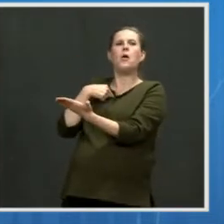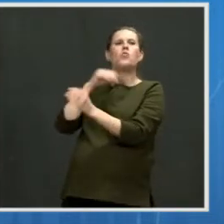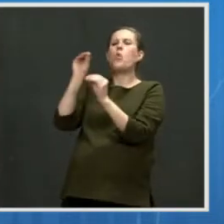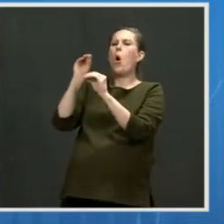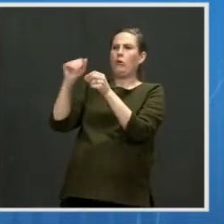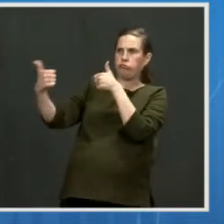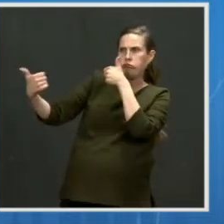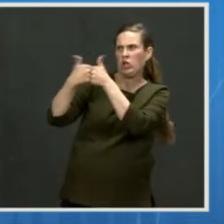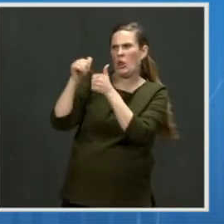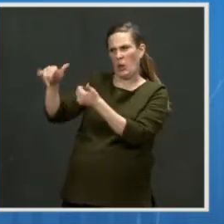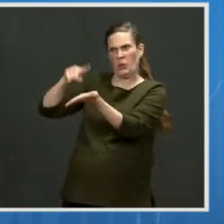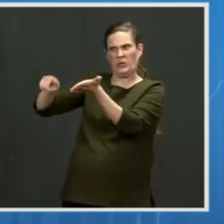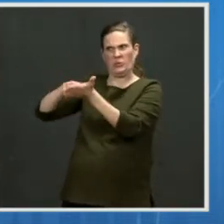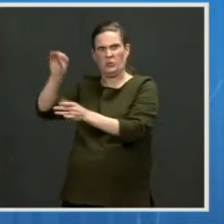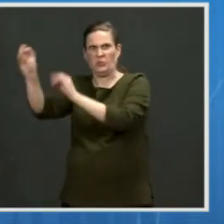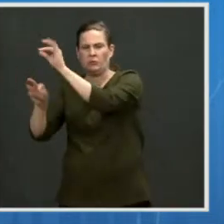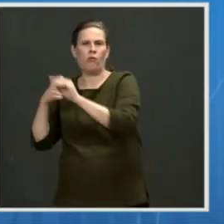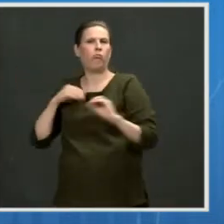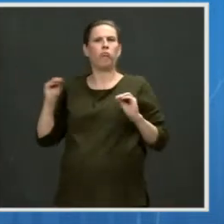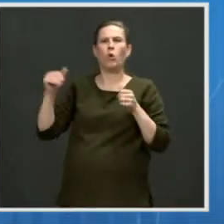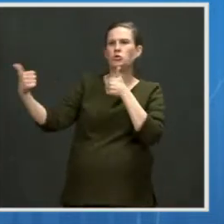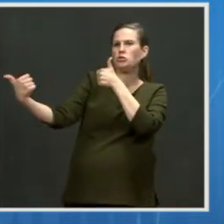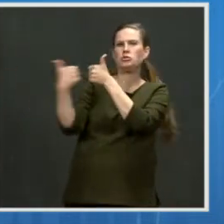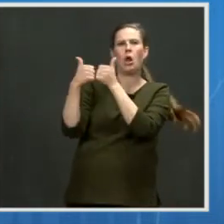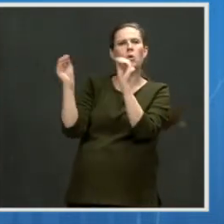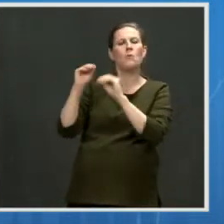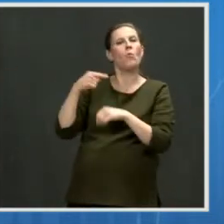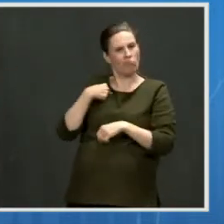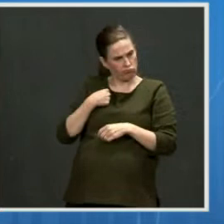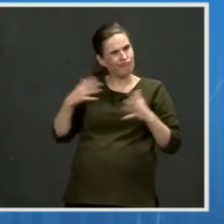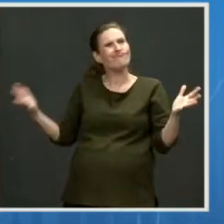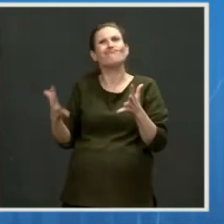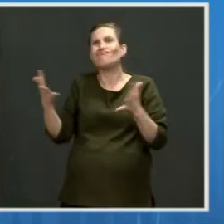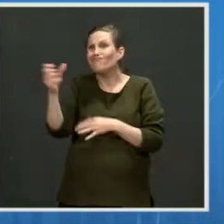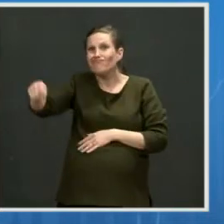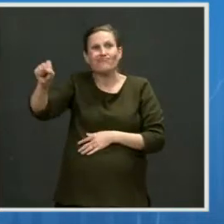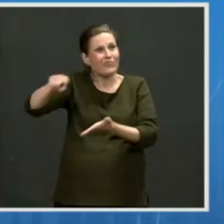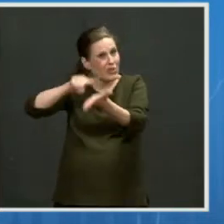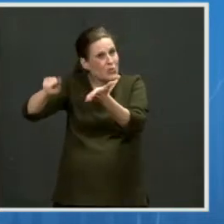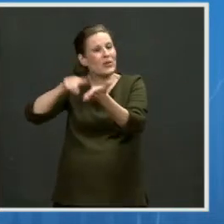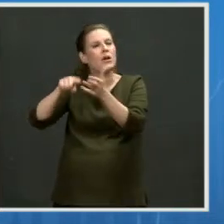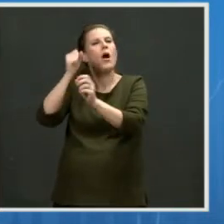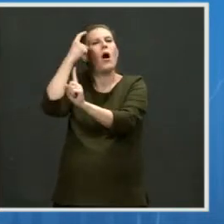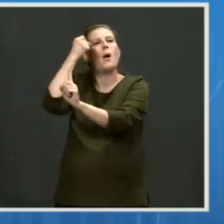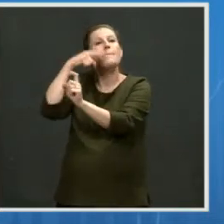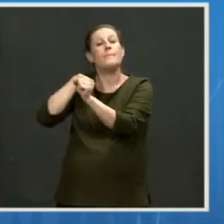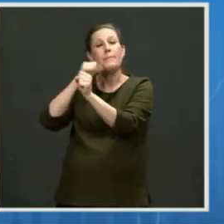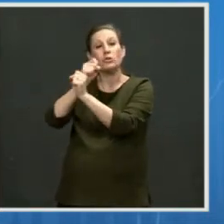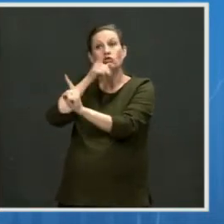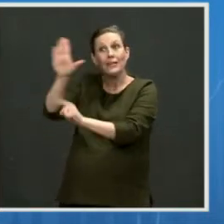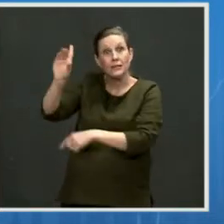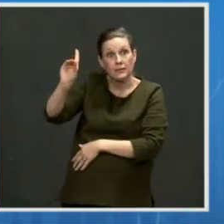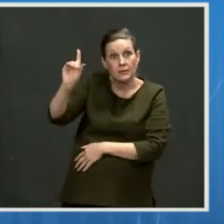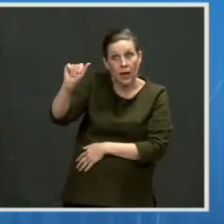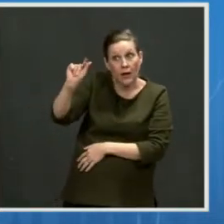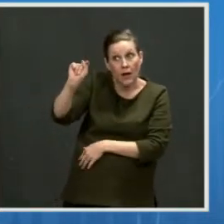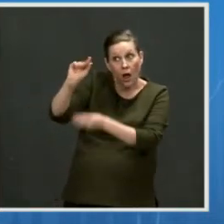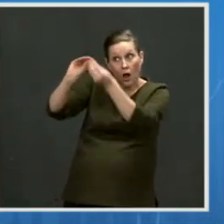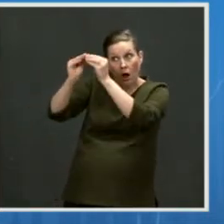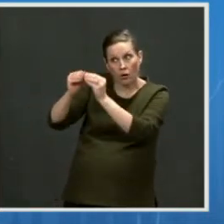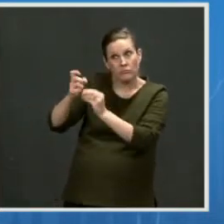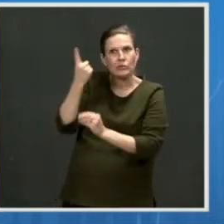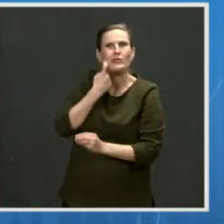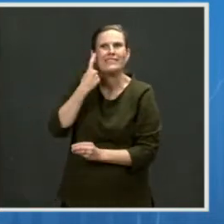all. I urged them to make sure that their data was up to date in the sense that the